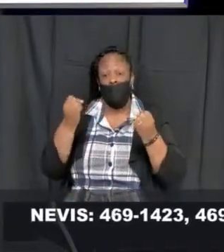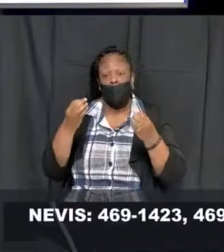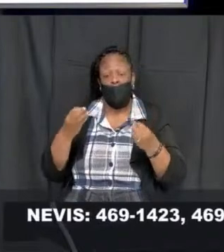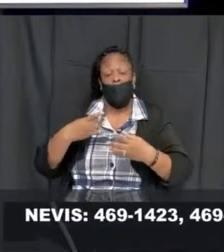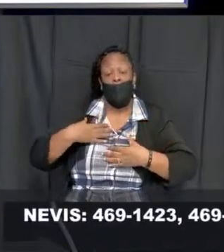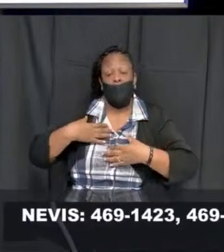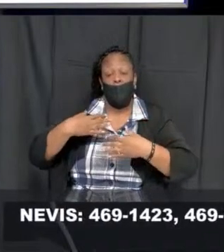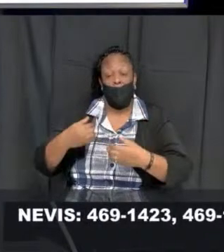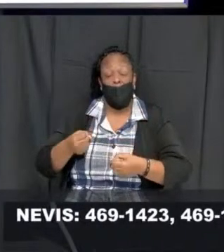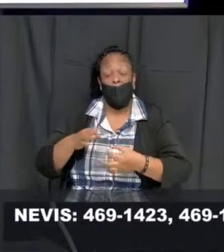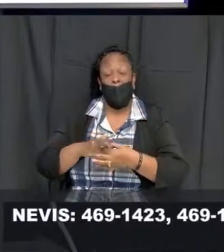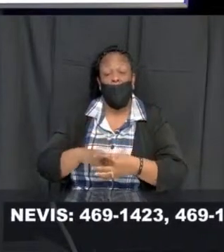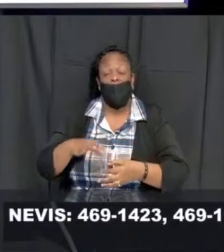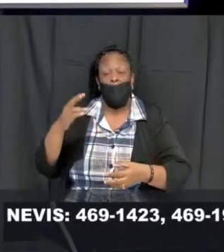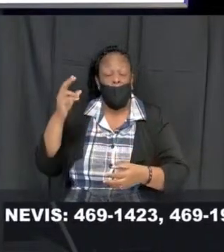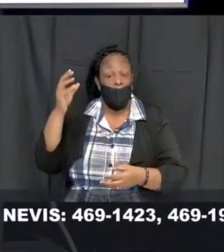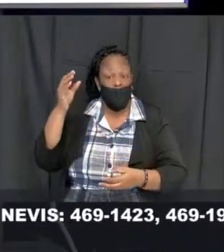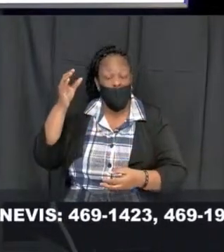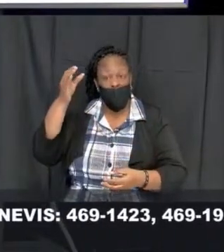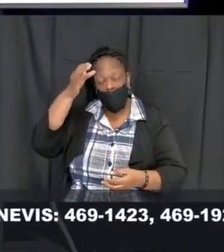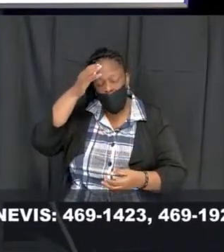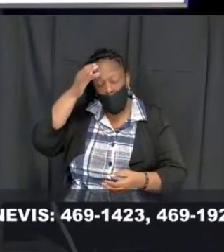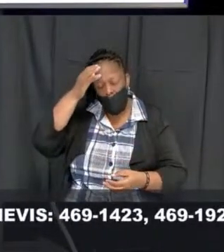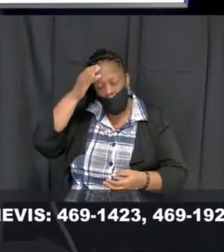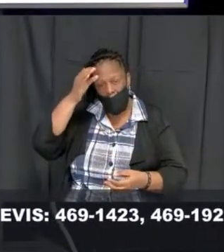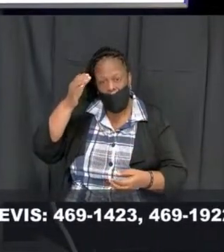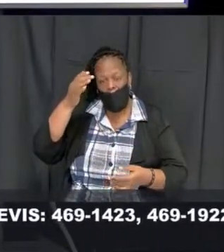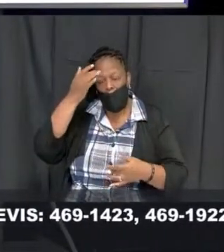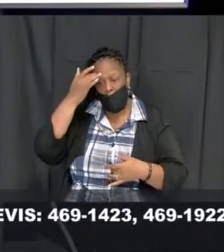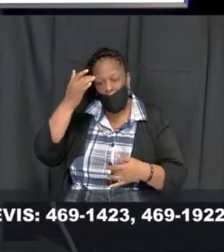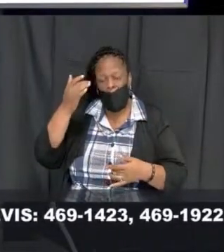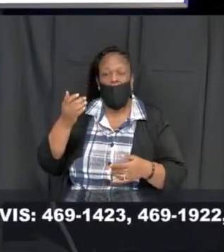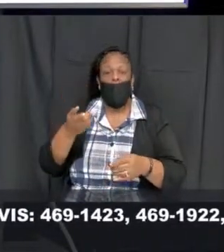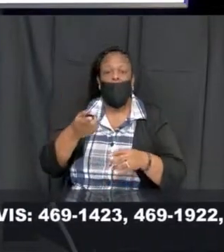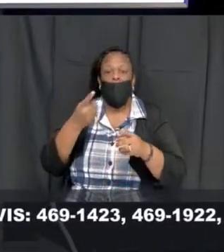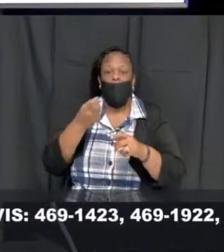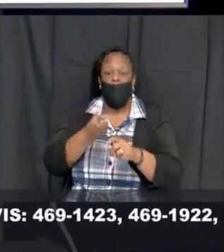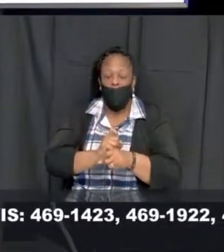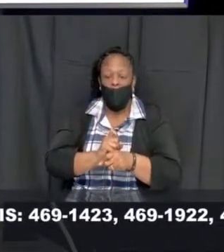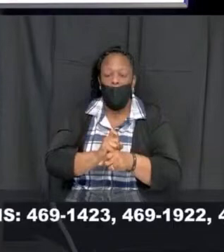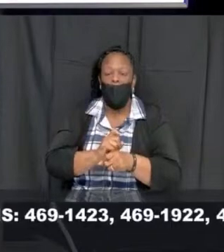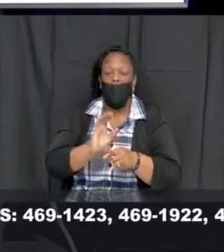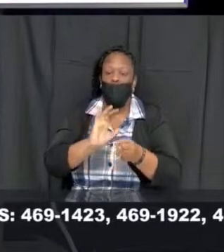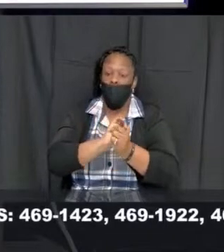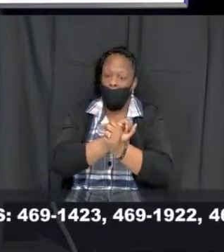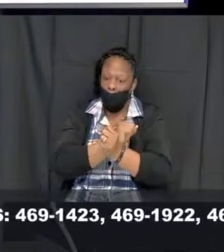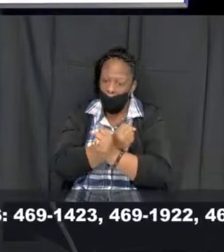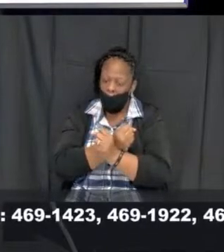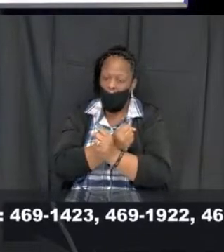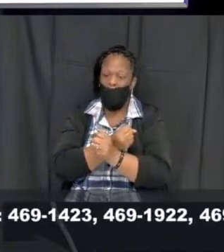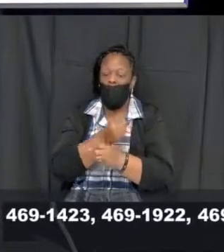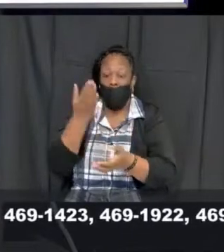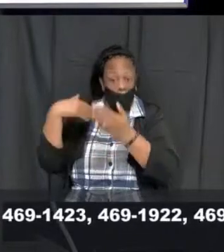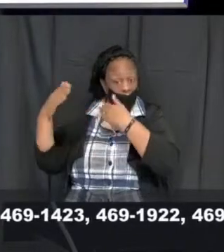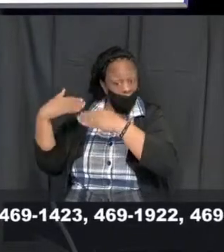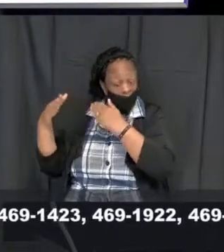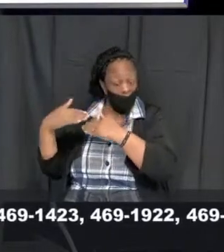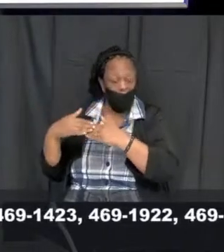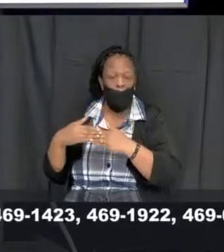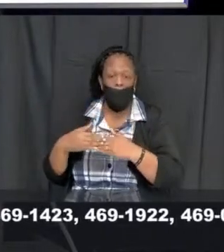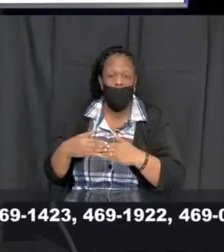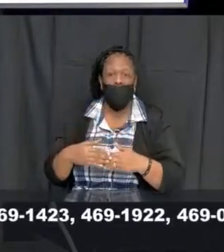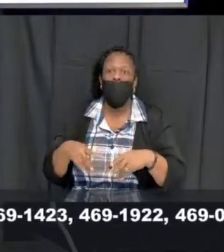significant. And if we want to carry ourselves to that particular stage as a country,